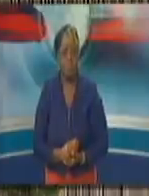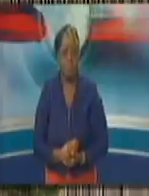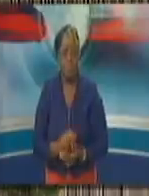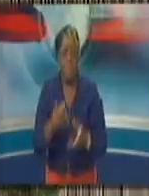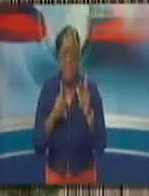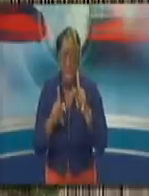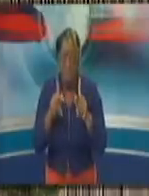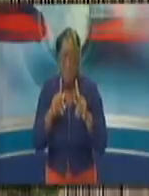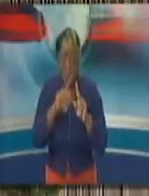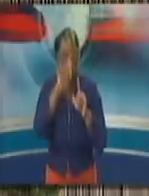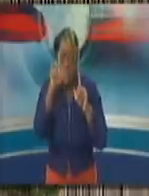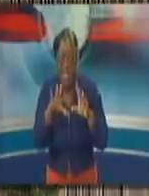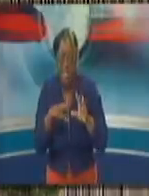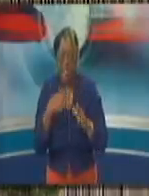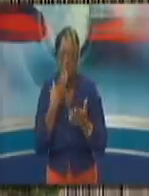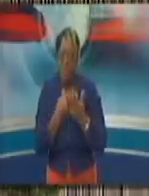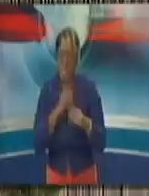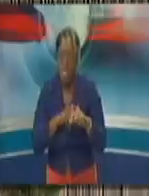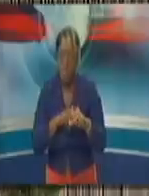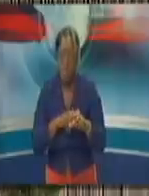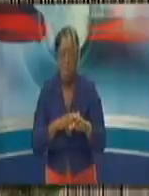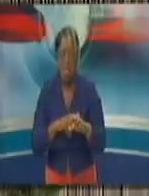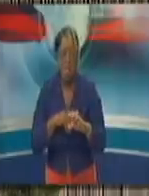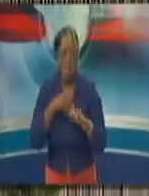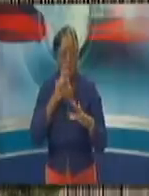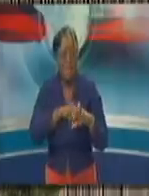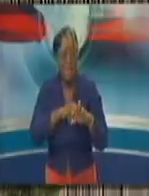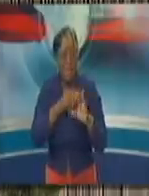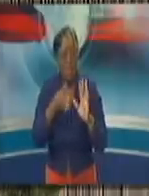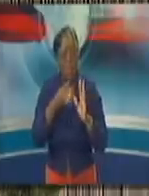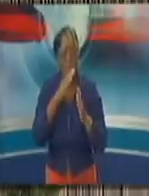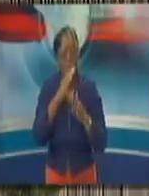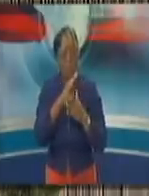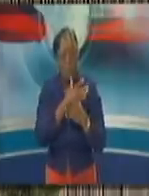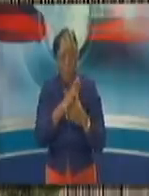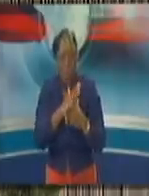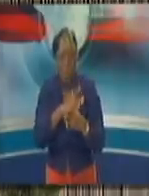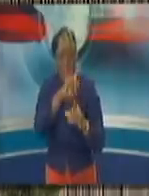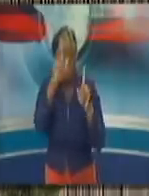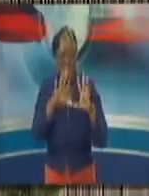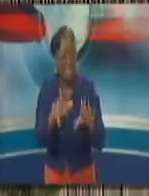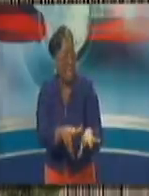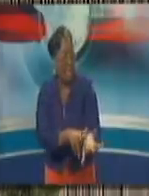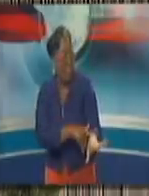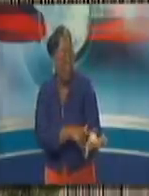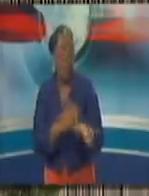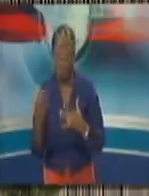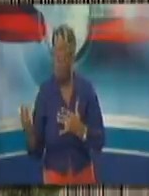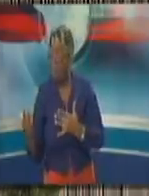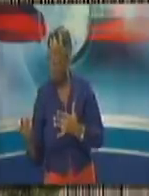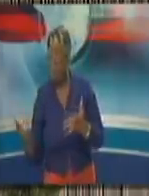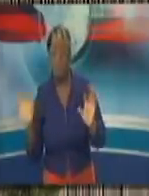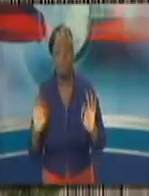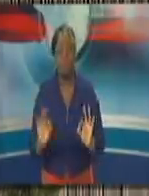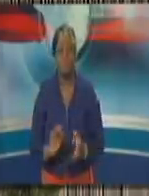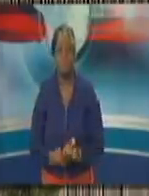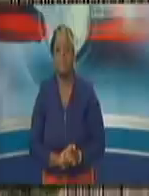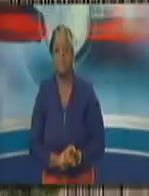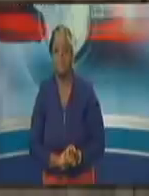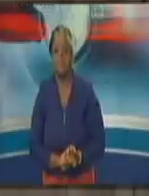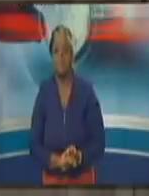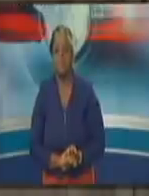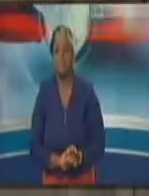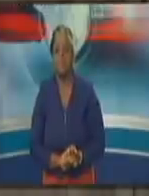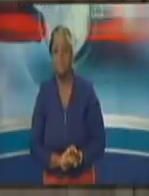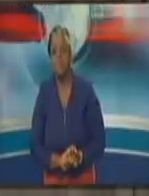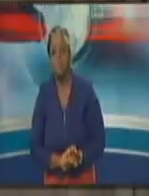that the time between testing is too long. Can you shed some light on that? Right. So the as far as my information says